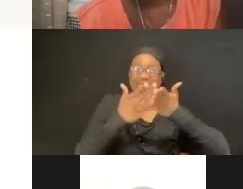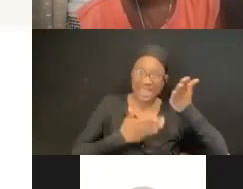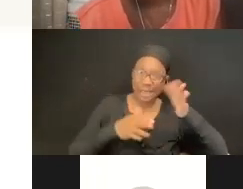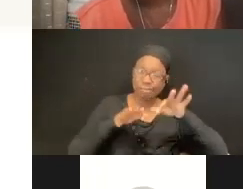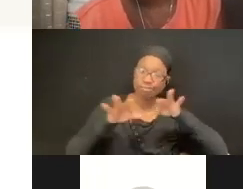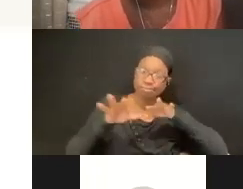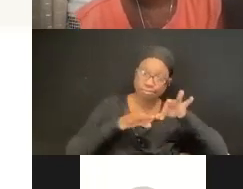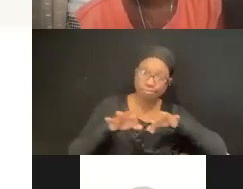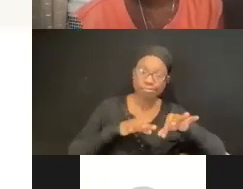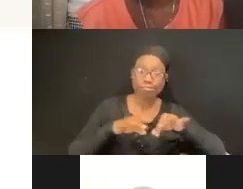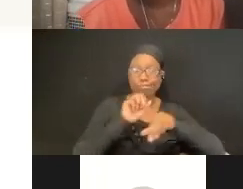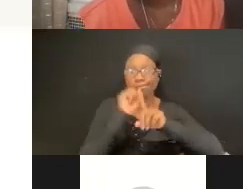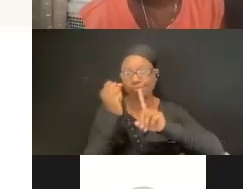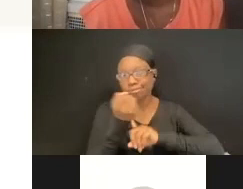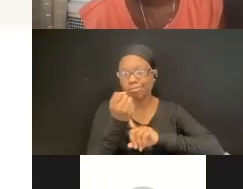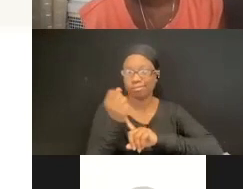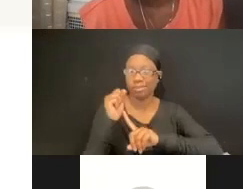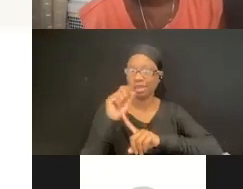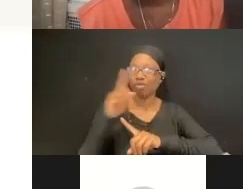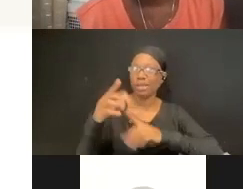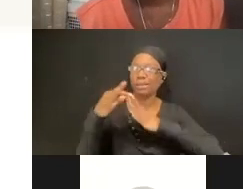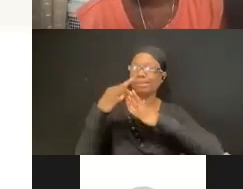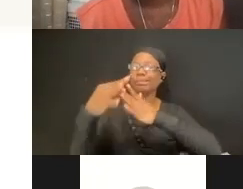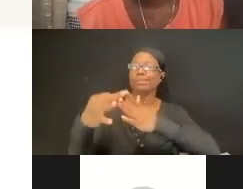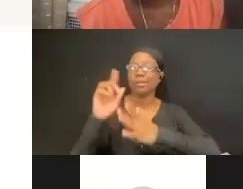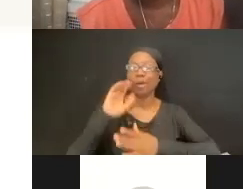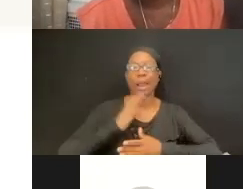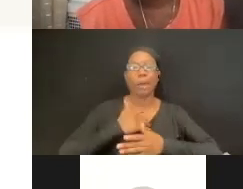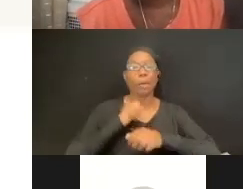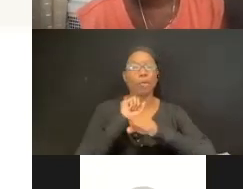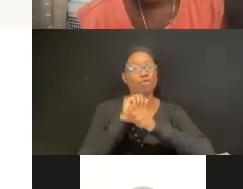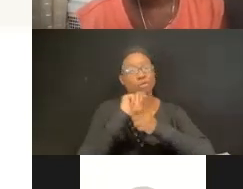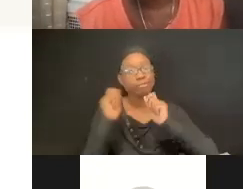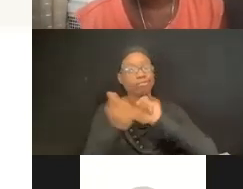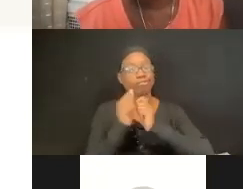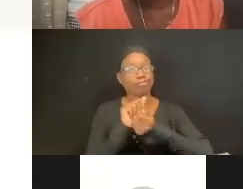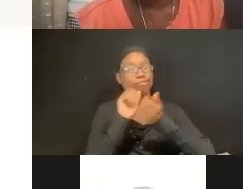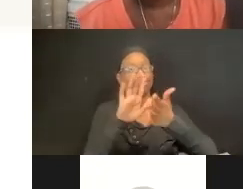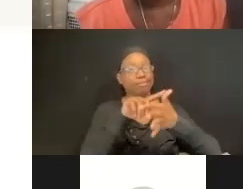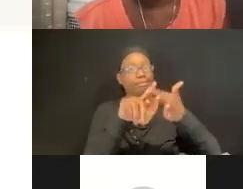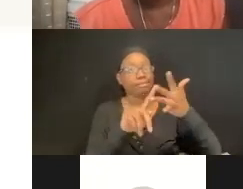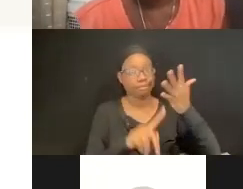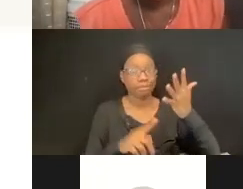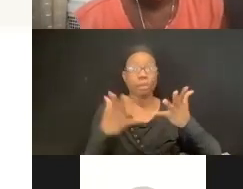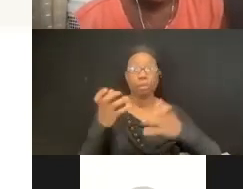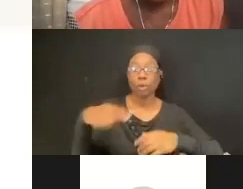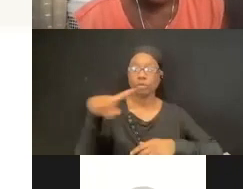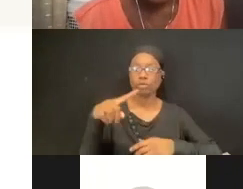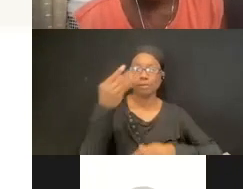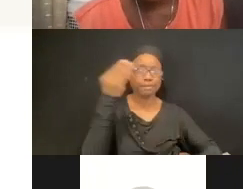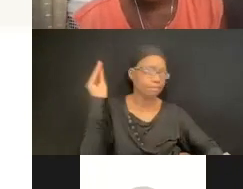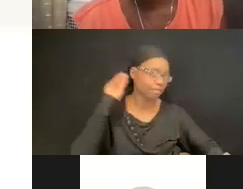have led to this iteration of our work. So I want for folks to think about House Bill 2, which, if you